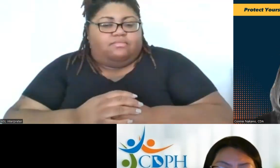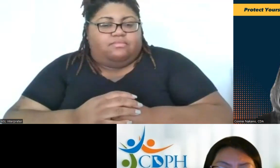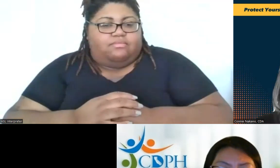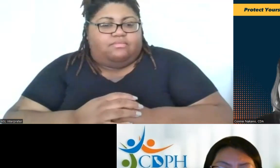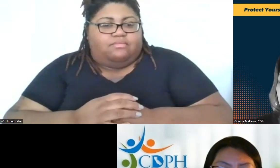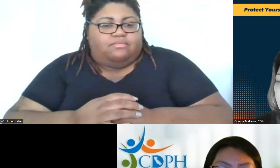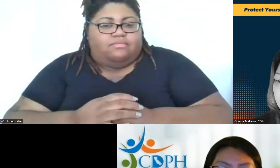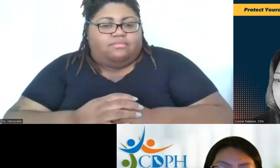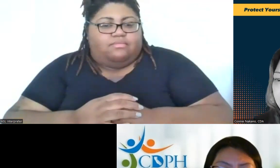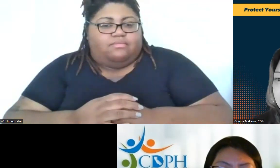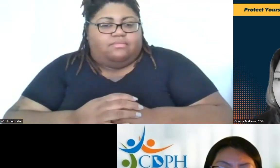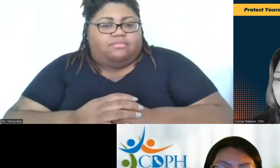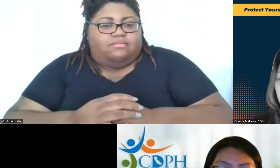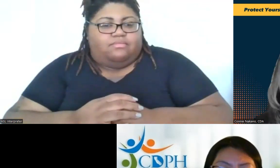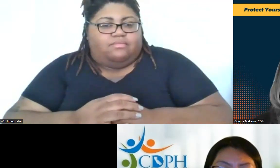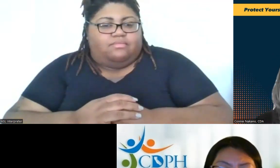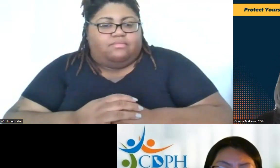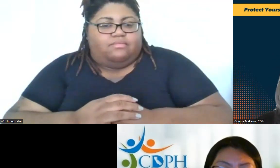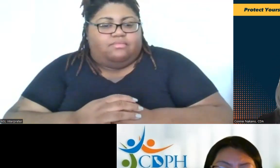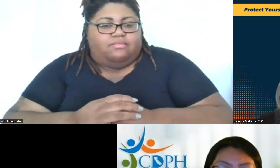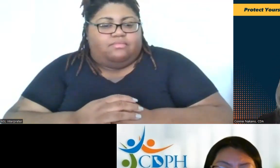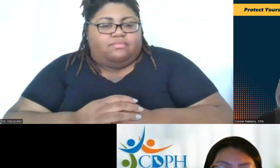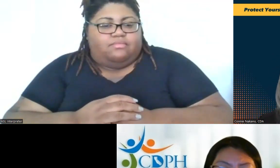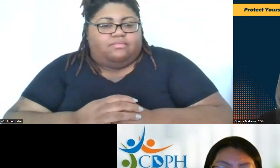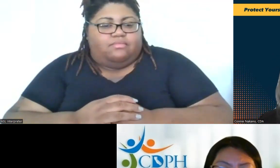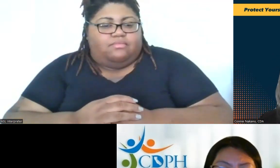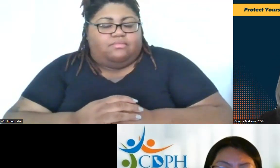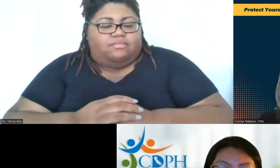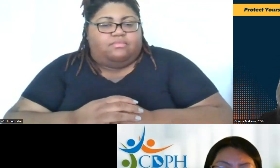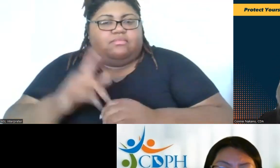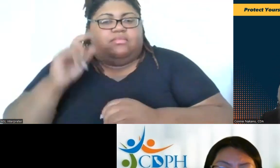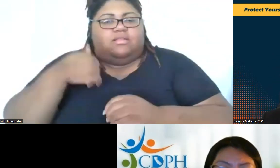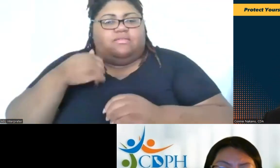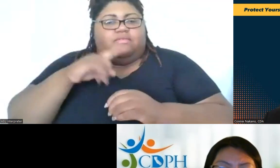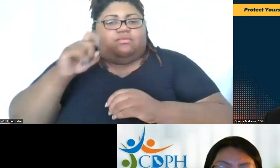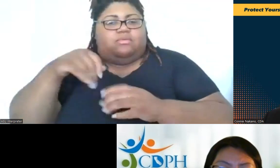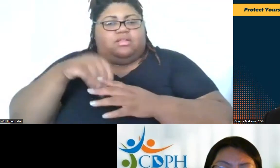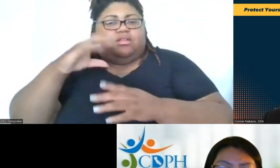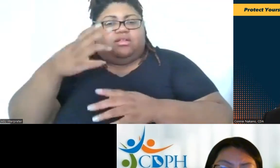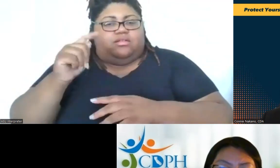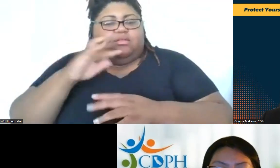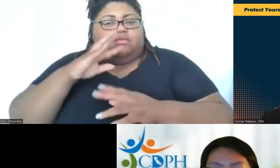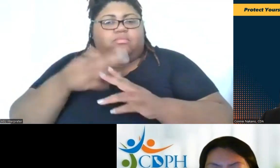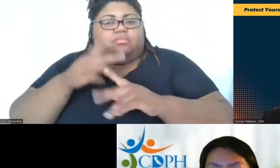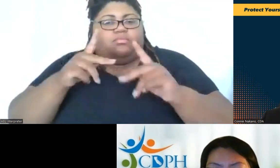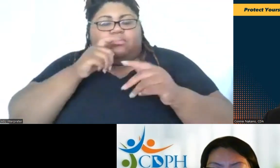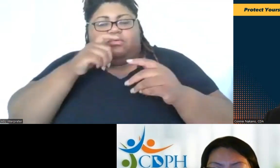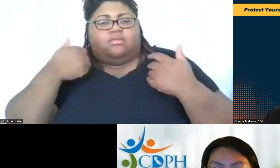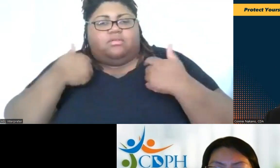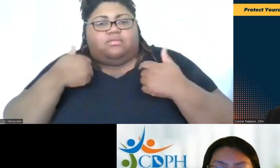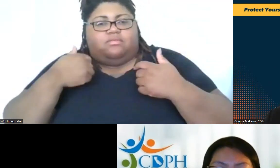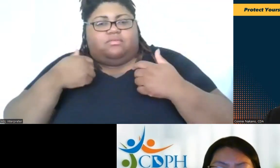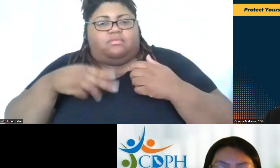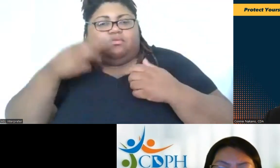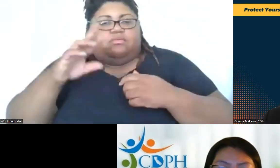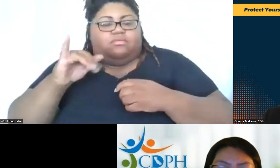There's a question here in the chat about for those that are high risk, and I think you addressed it a little bit about how we've got a lot of the,